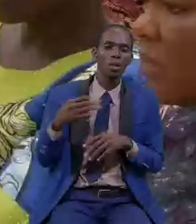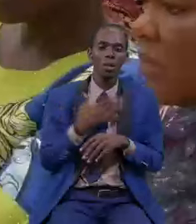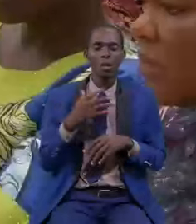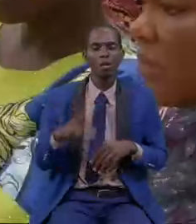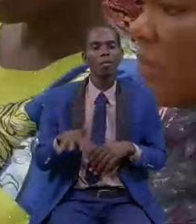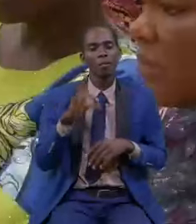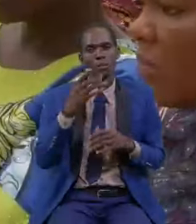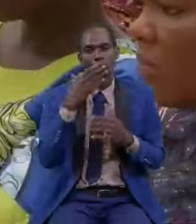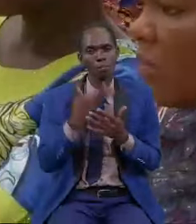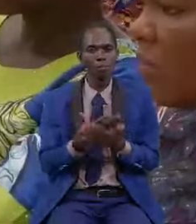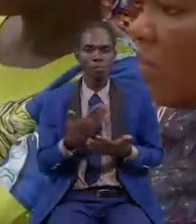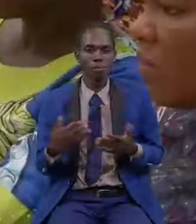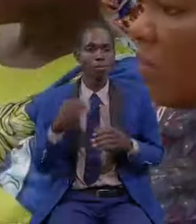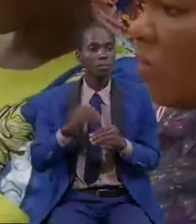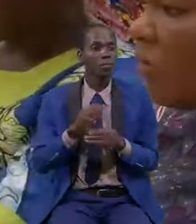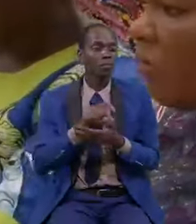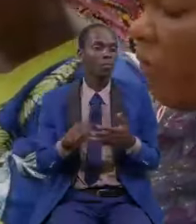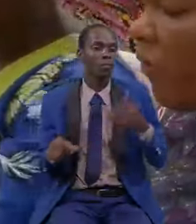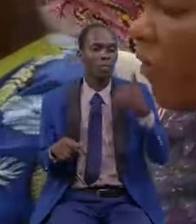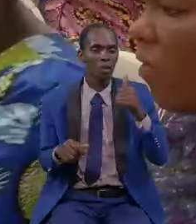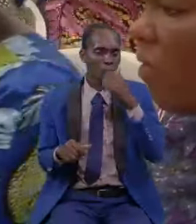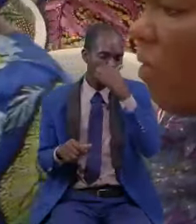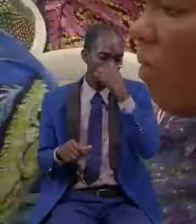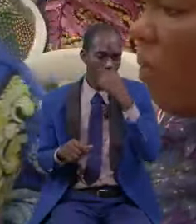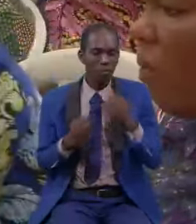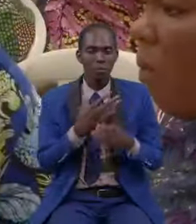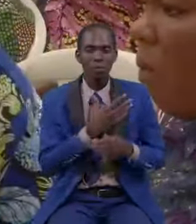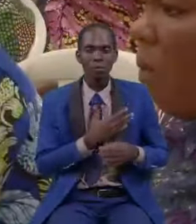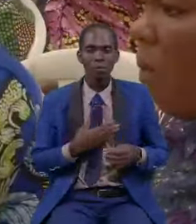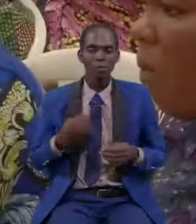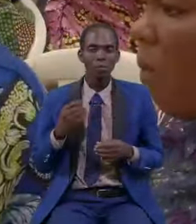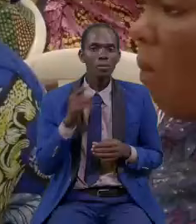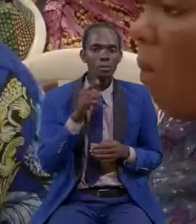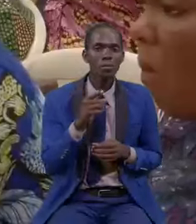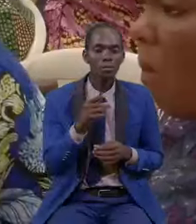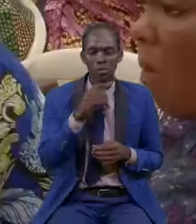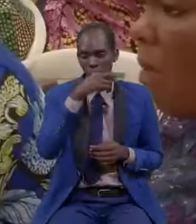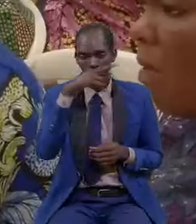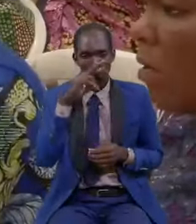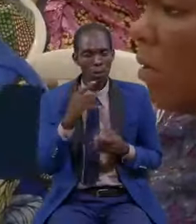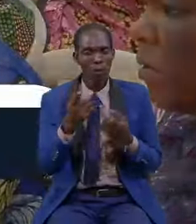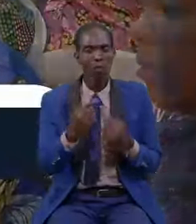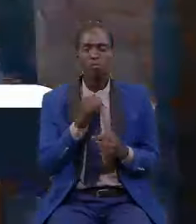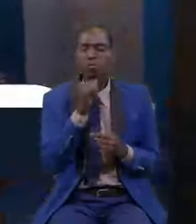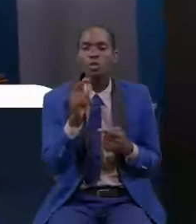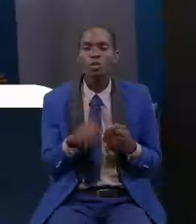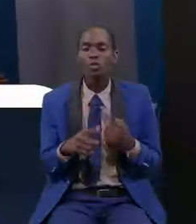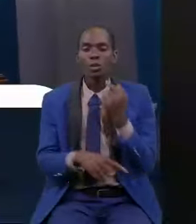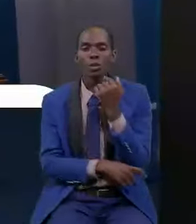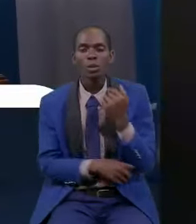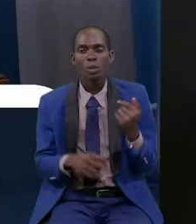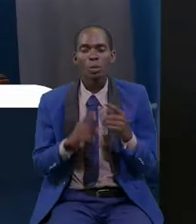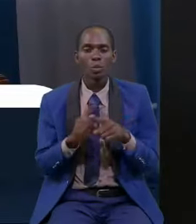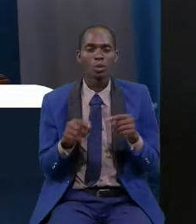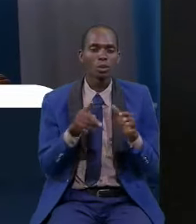In verse 10 it says, the thief cometh not but for to steal, to kill, and to destroy. I am